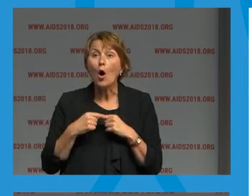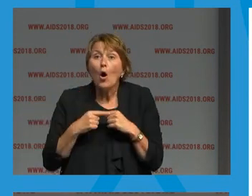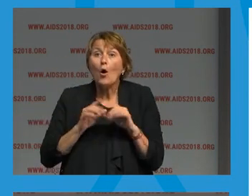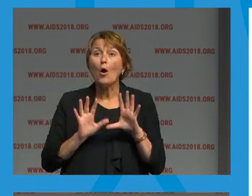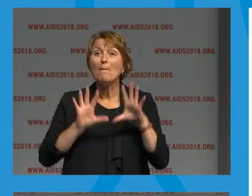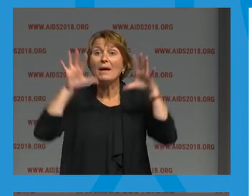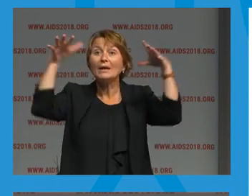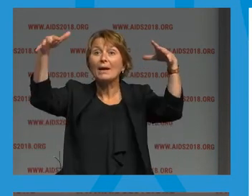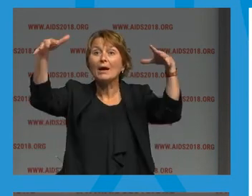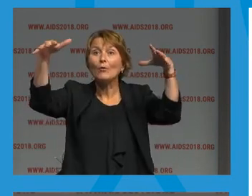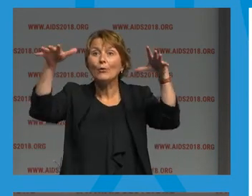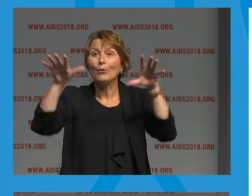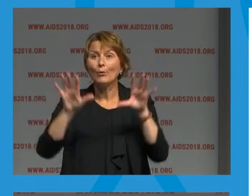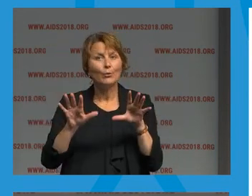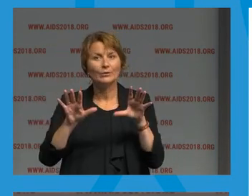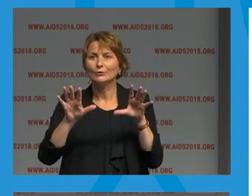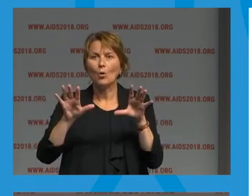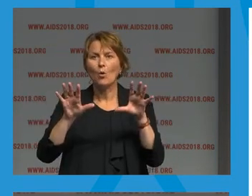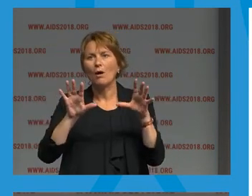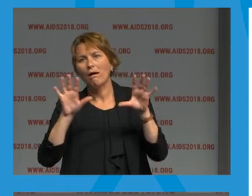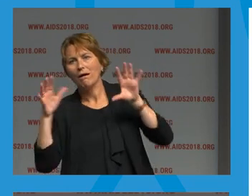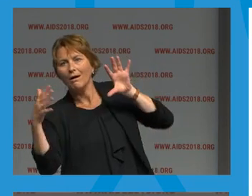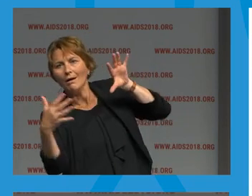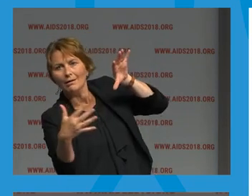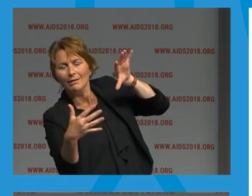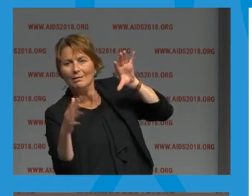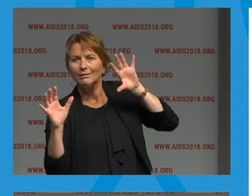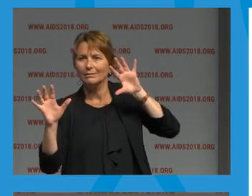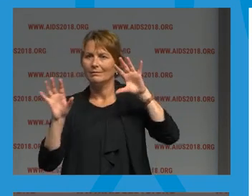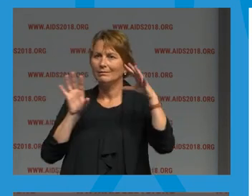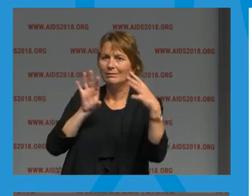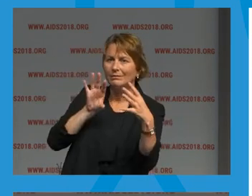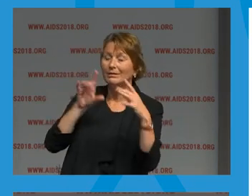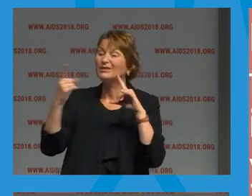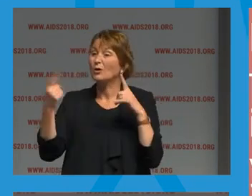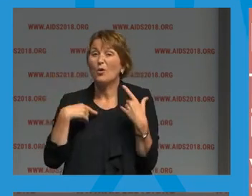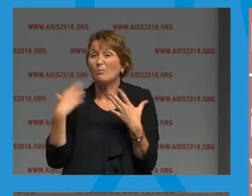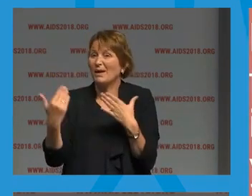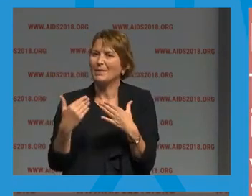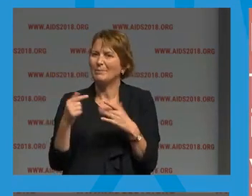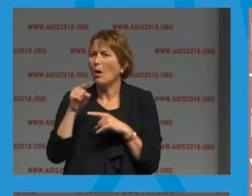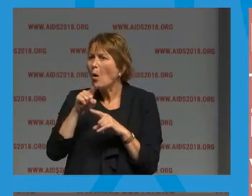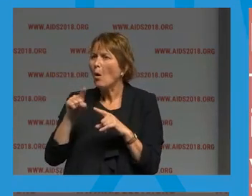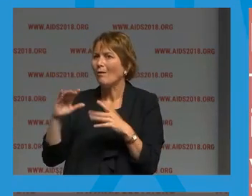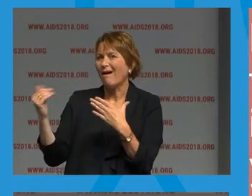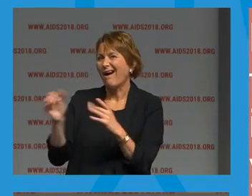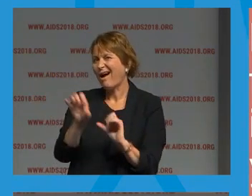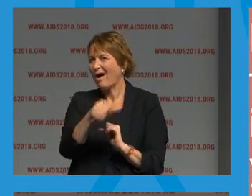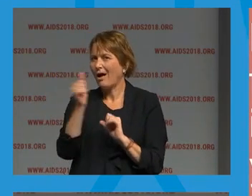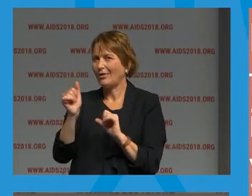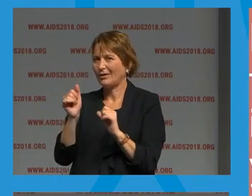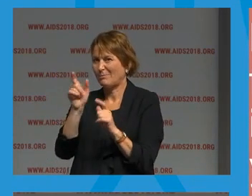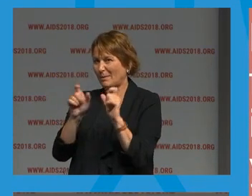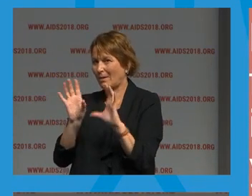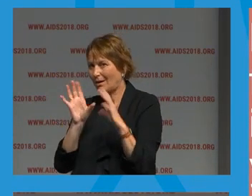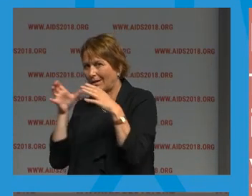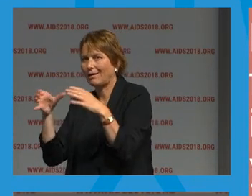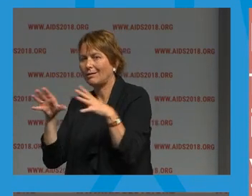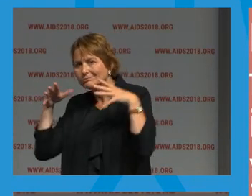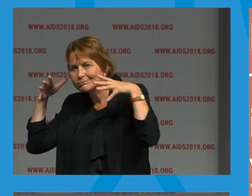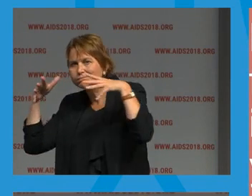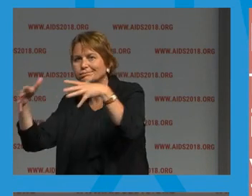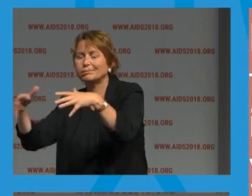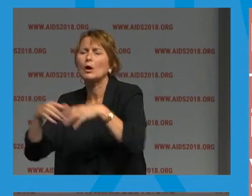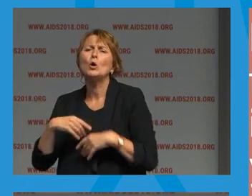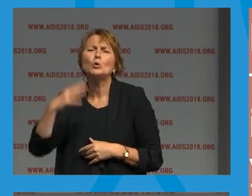away, it is merely shifting its focus from one and a new vulnerable population. I know you know about our